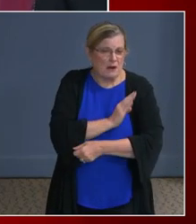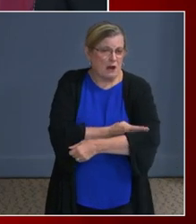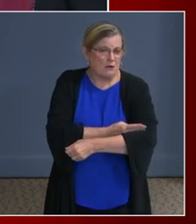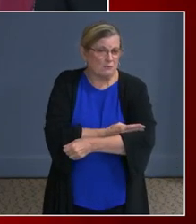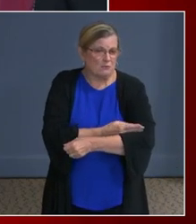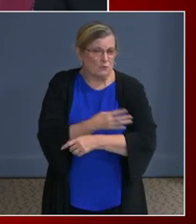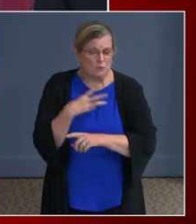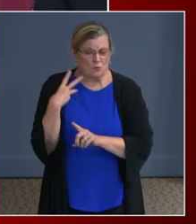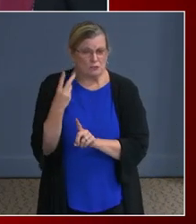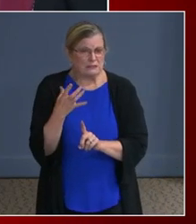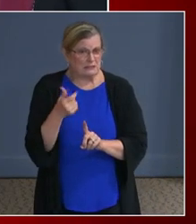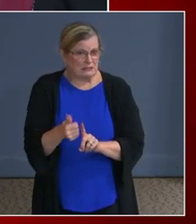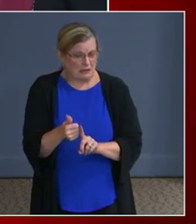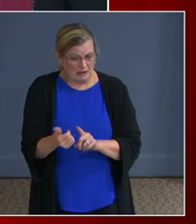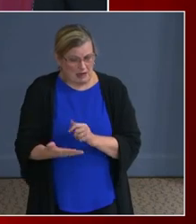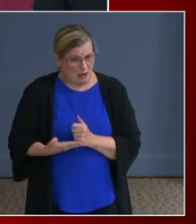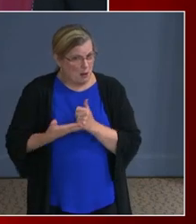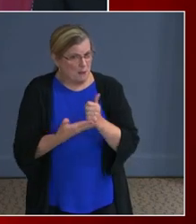was